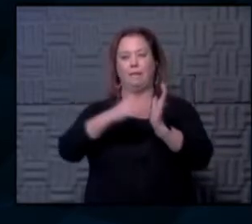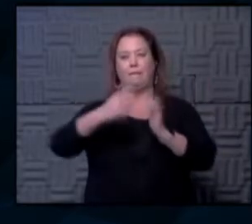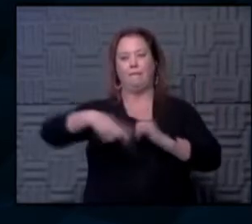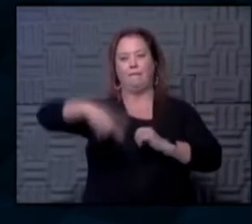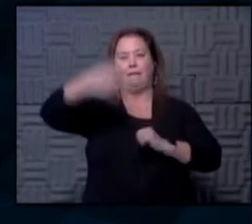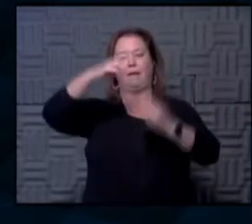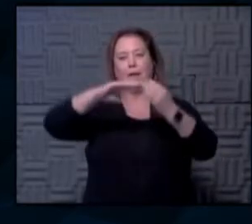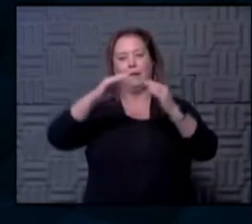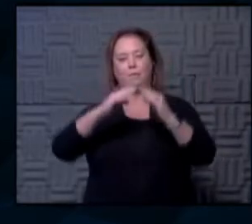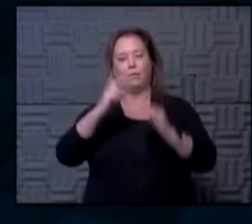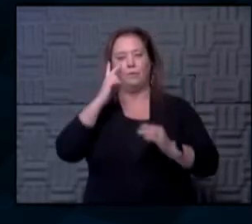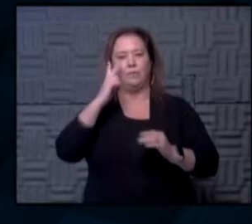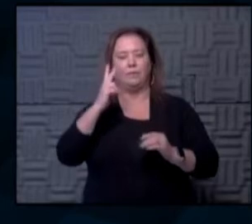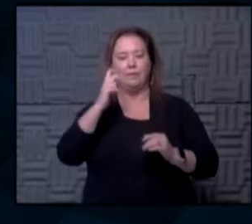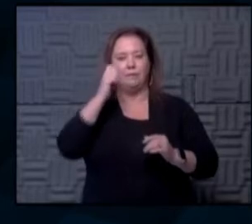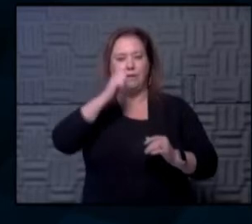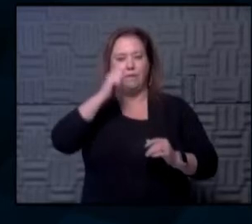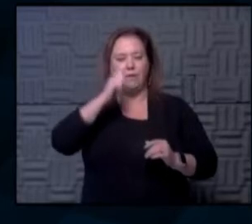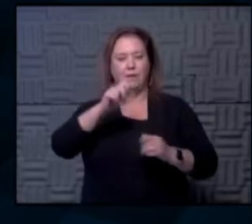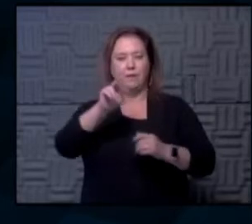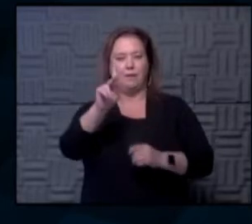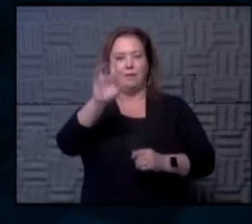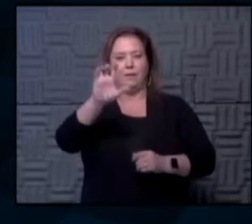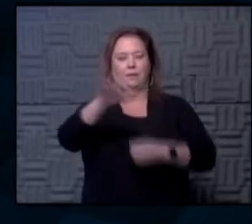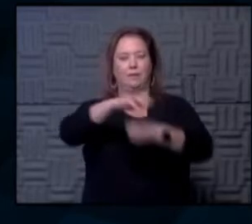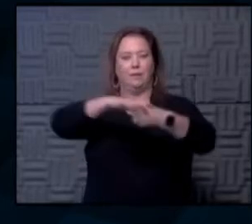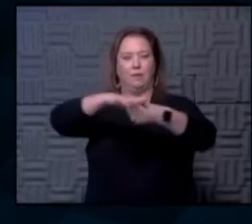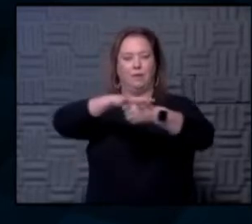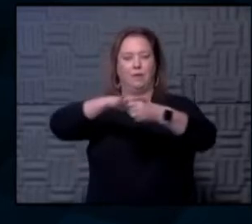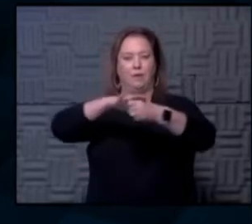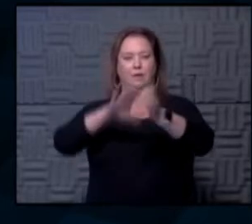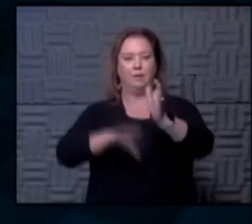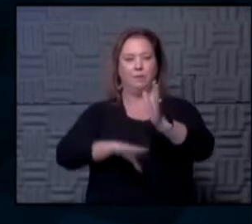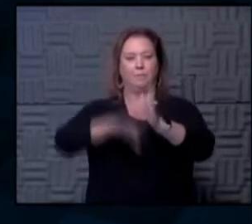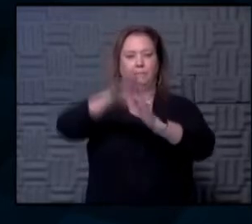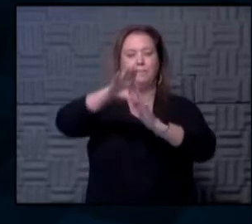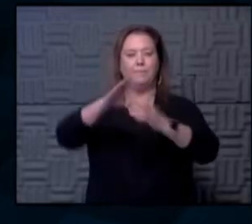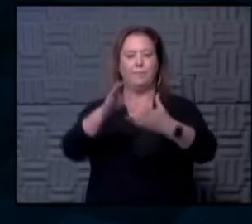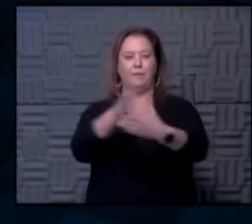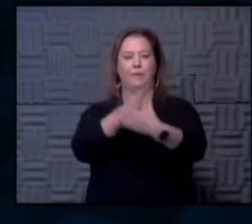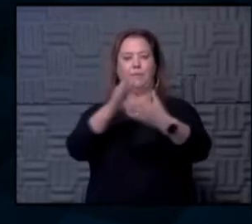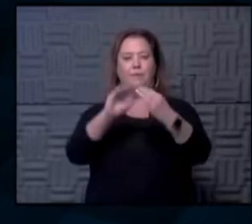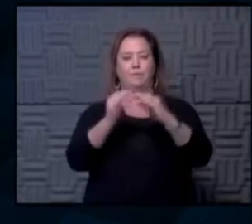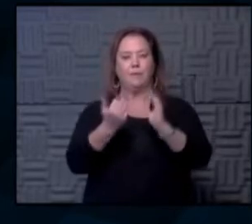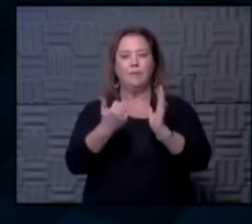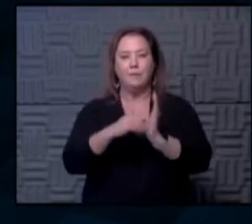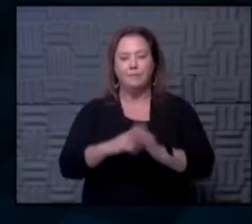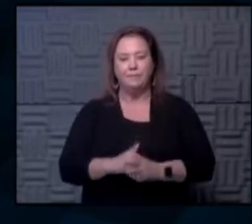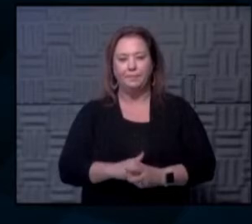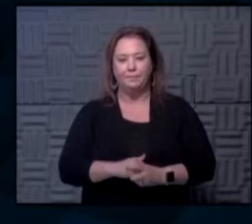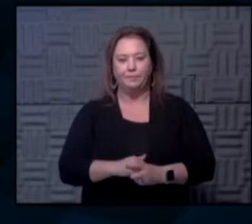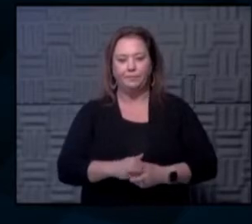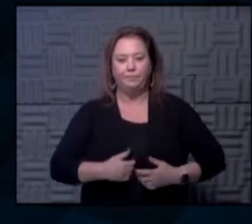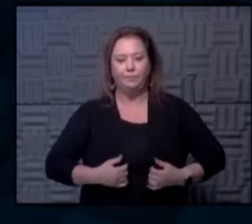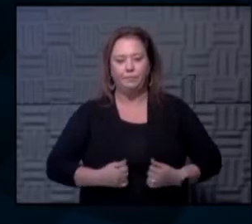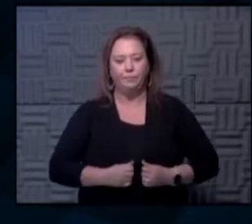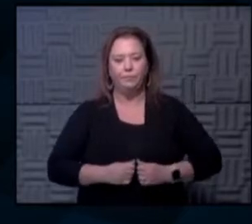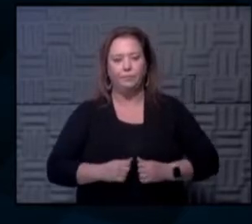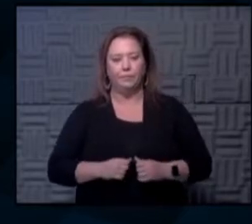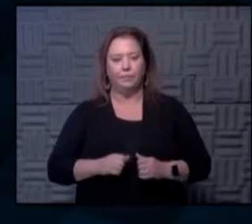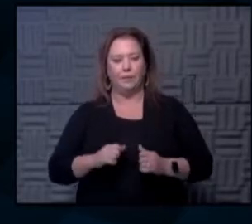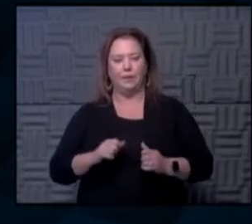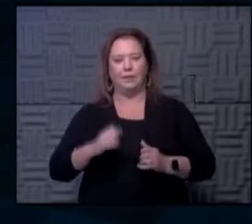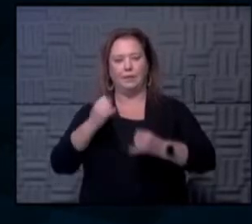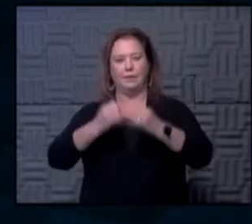new cases we've seen per day in the metro, driving up the average yet again. And as we move to the